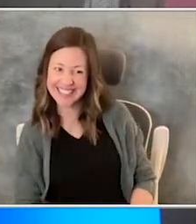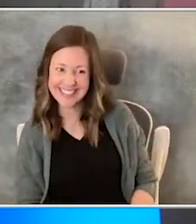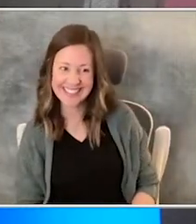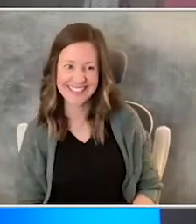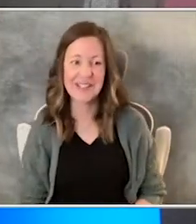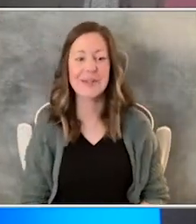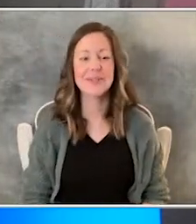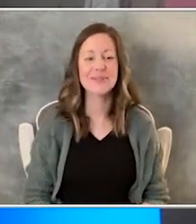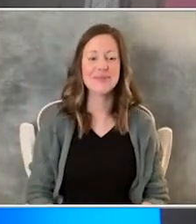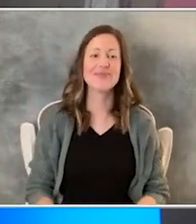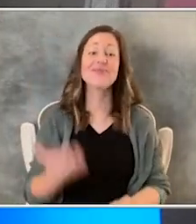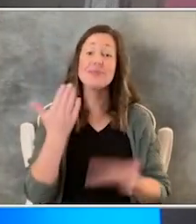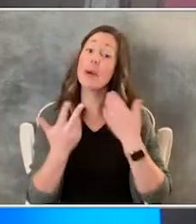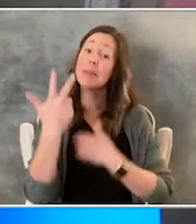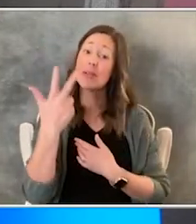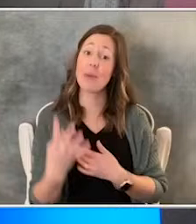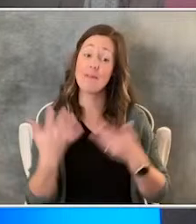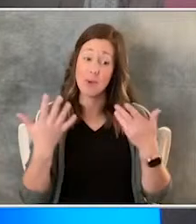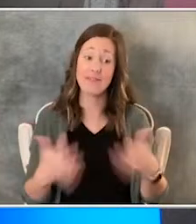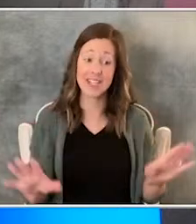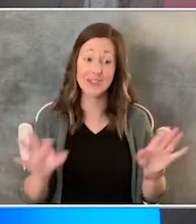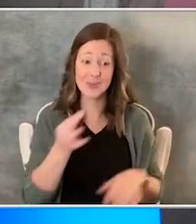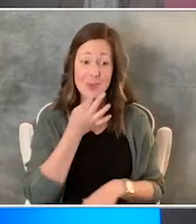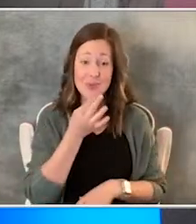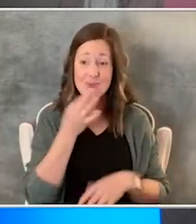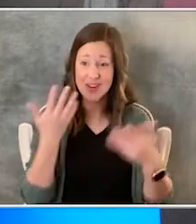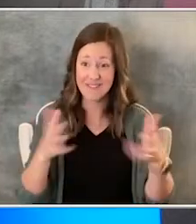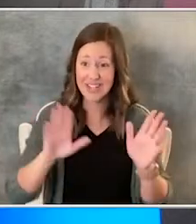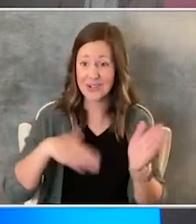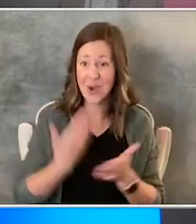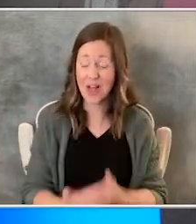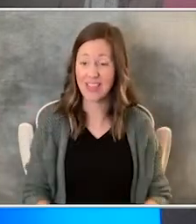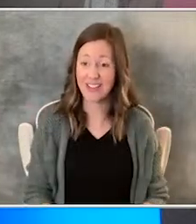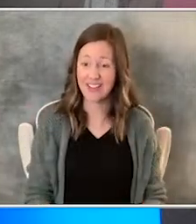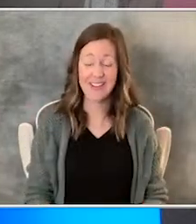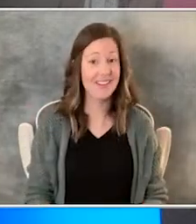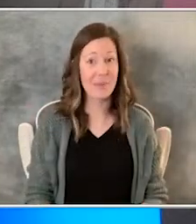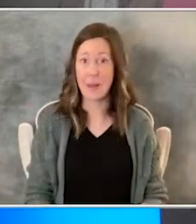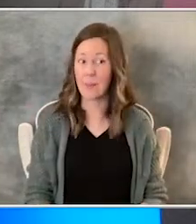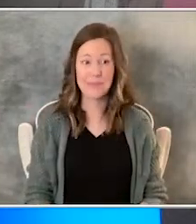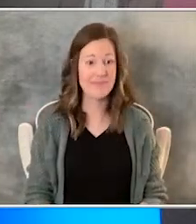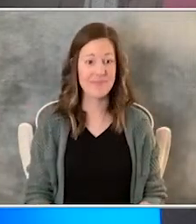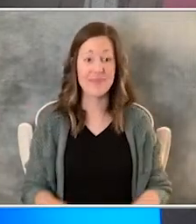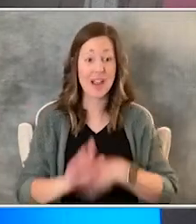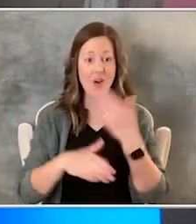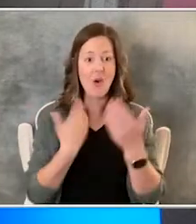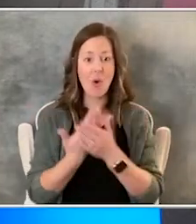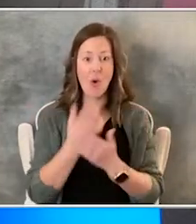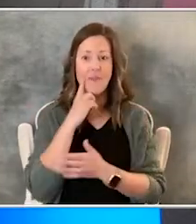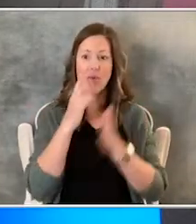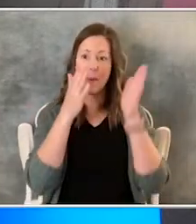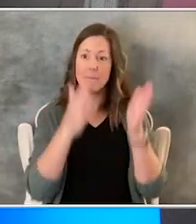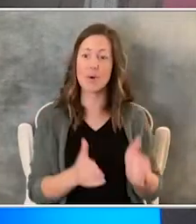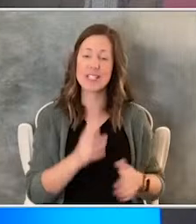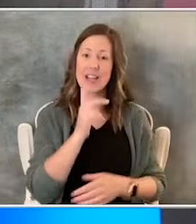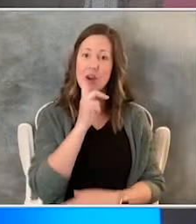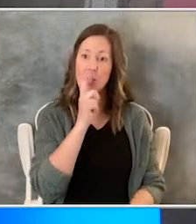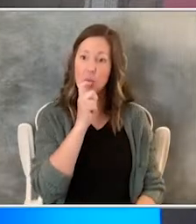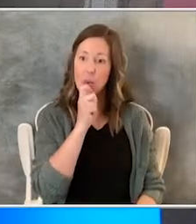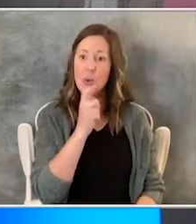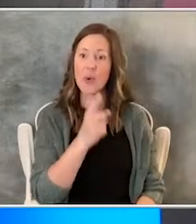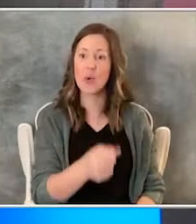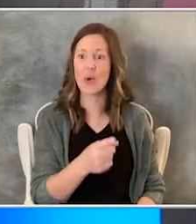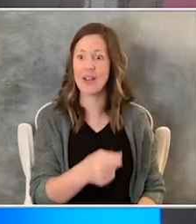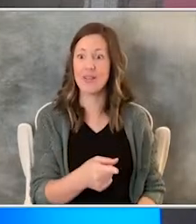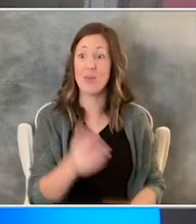wires that let us get through the blockage, improved catheters that let us get through the blockage. Sometimes we'll even go down another artery and go through those tiny